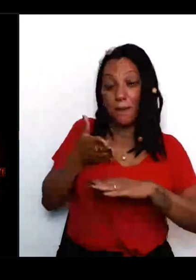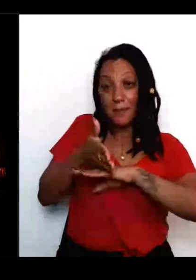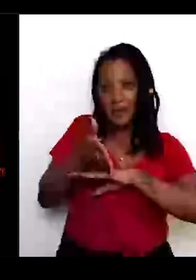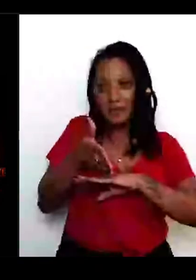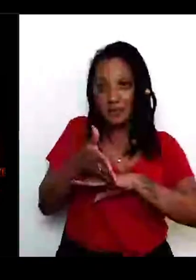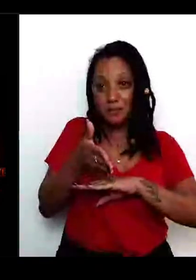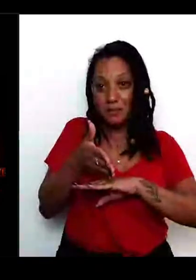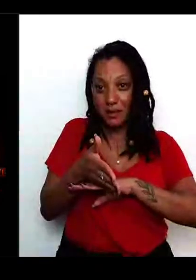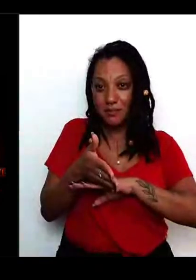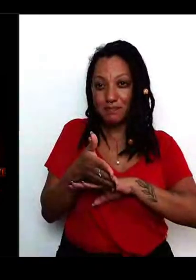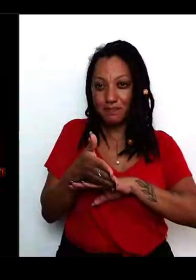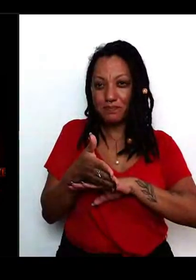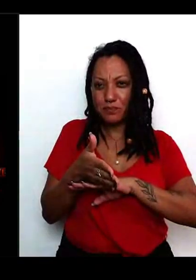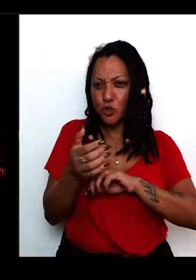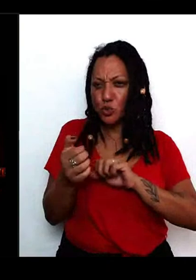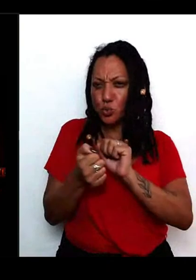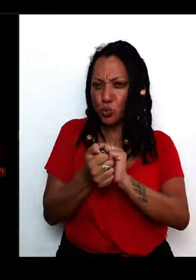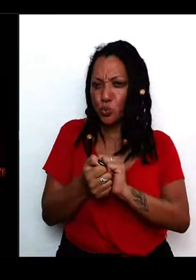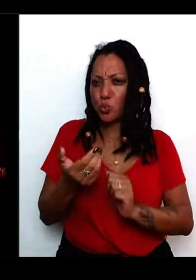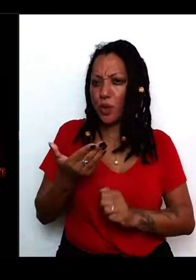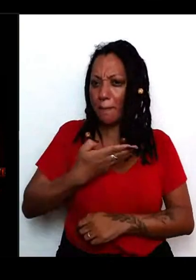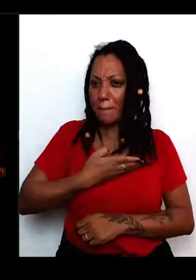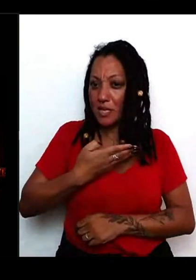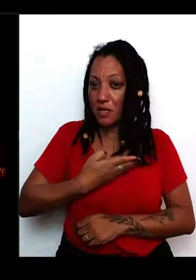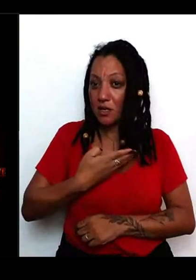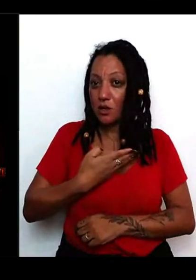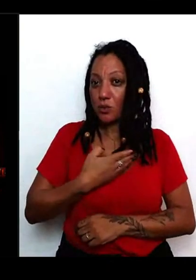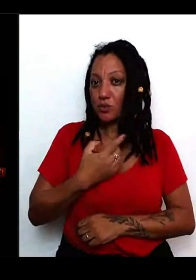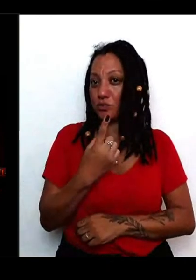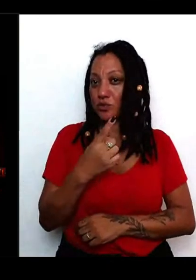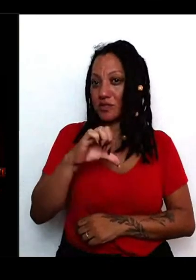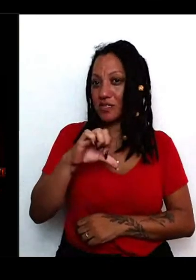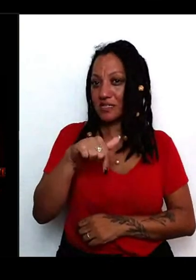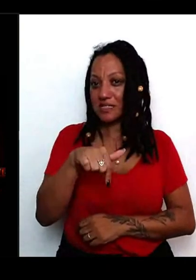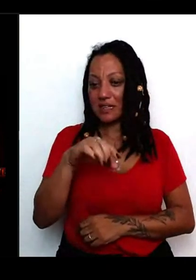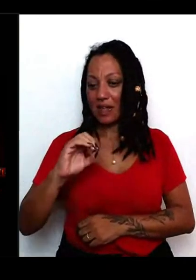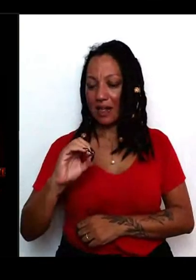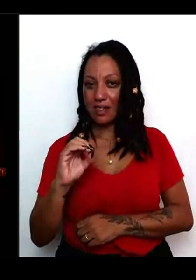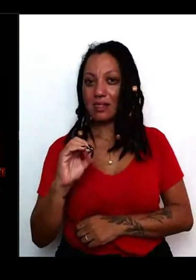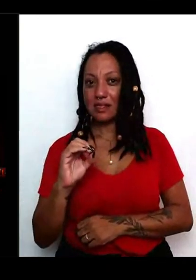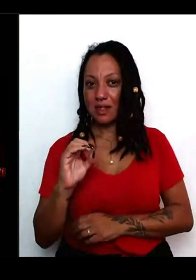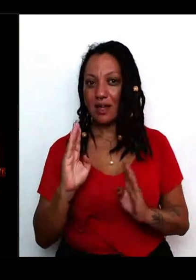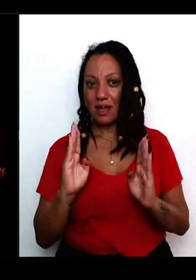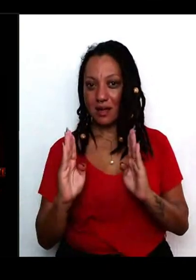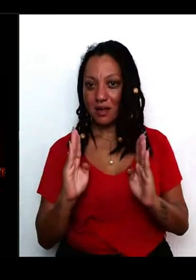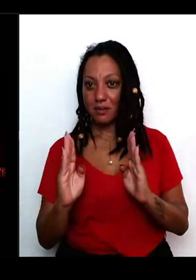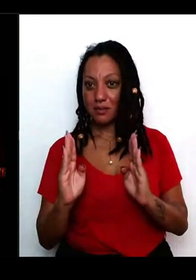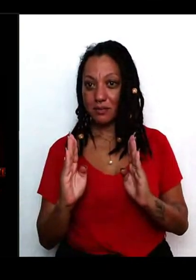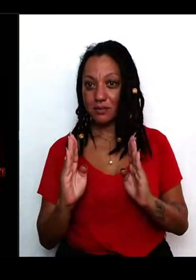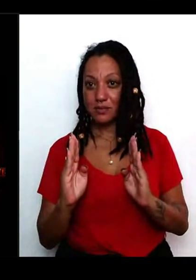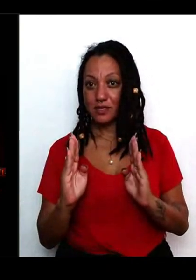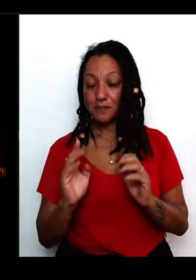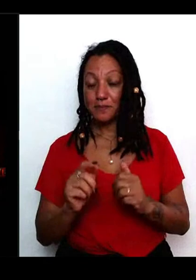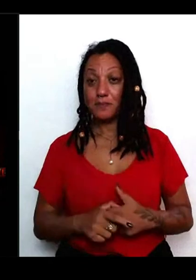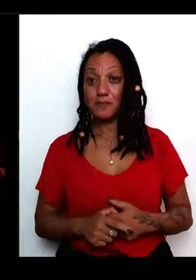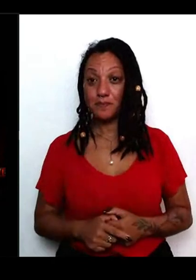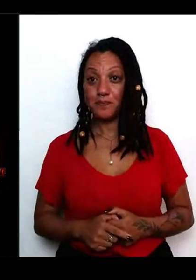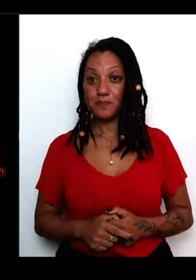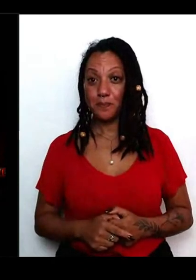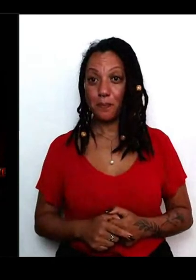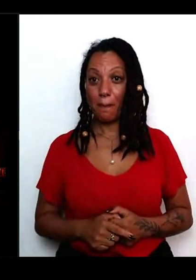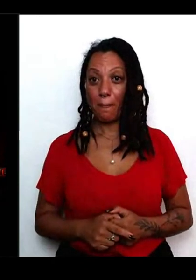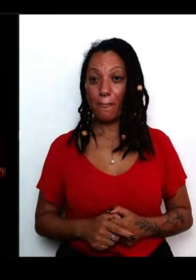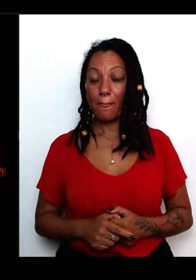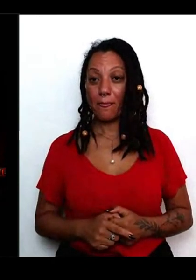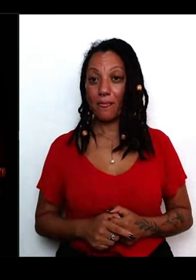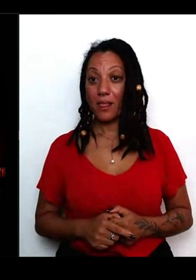70s simply resurrected pieces they had done then like it like marked a Subaru that was the 60s